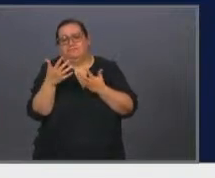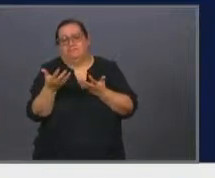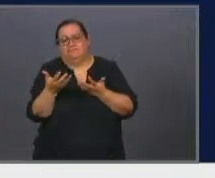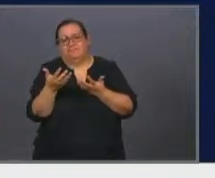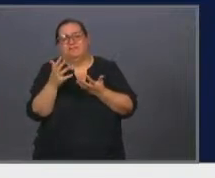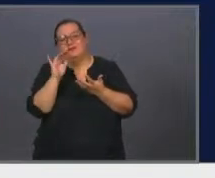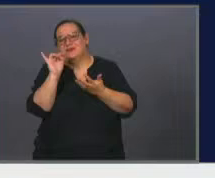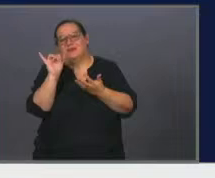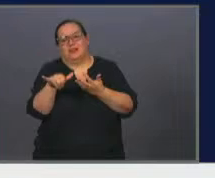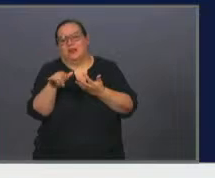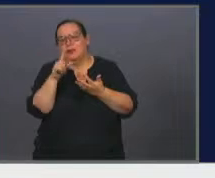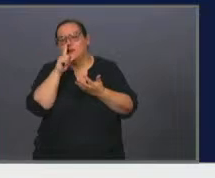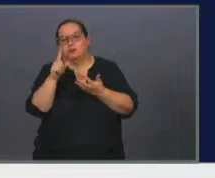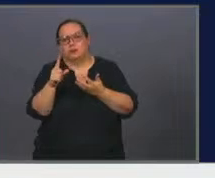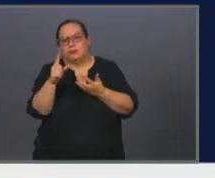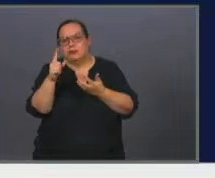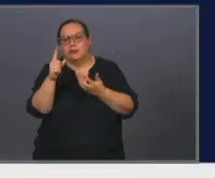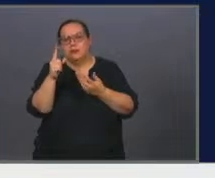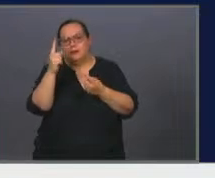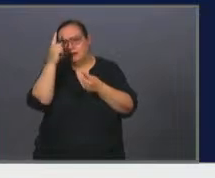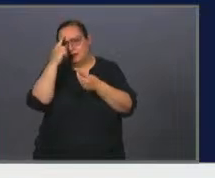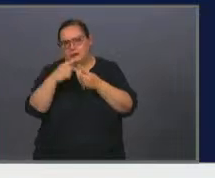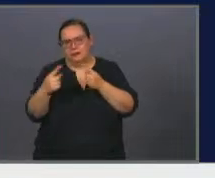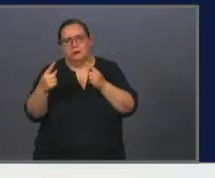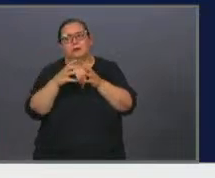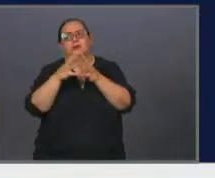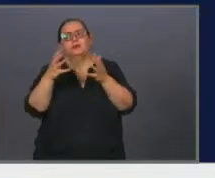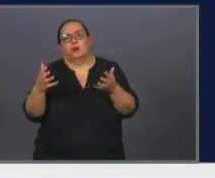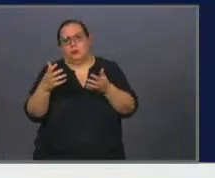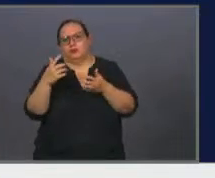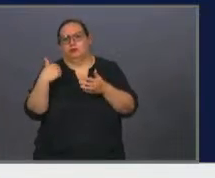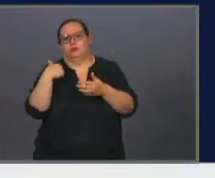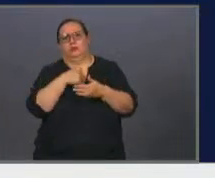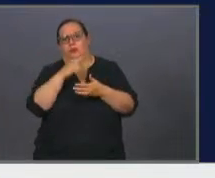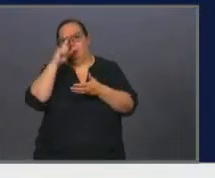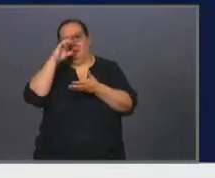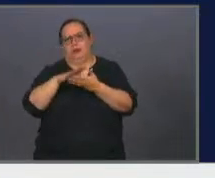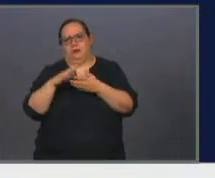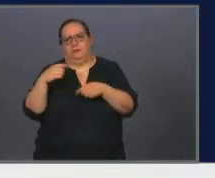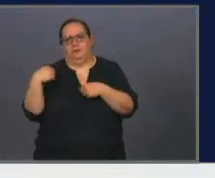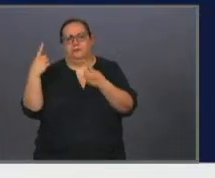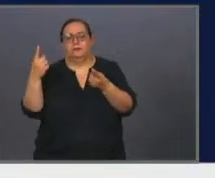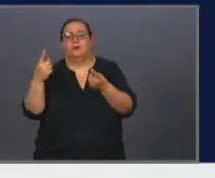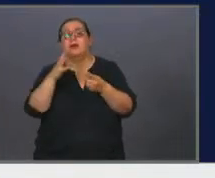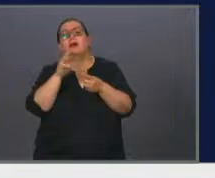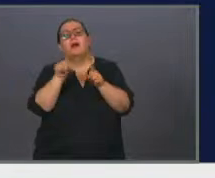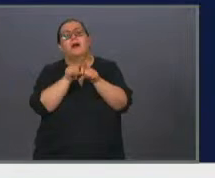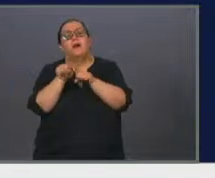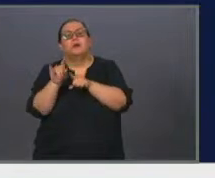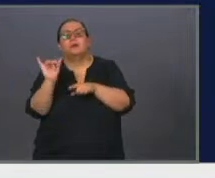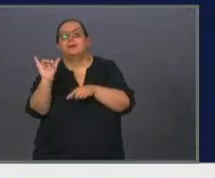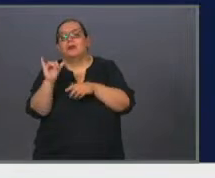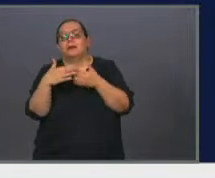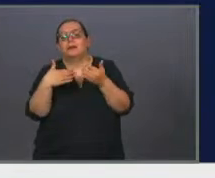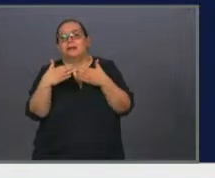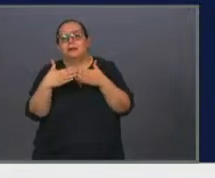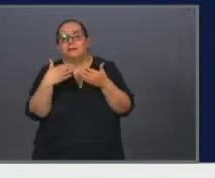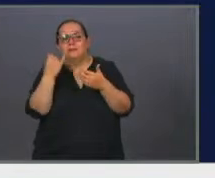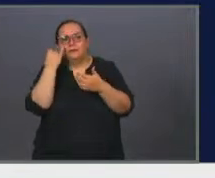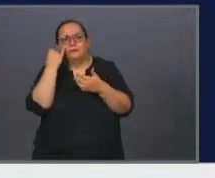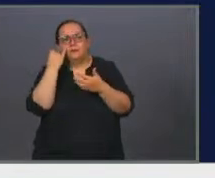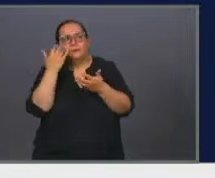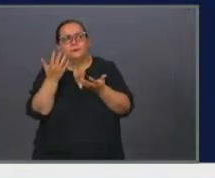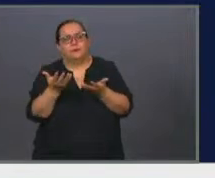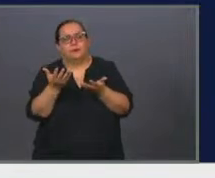that goes against so much of what we believe in. And also, you know, like even if